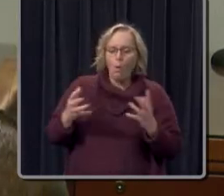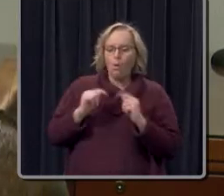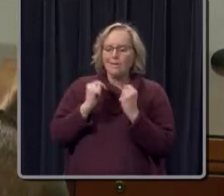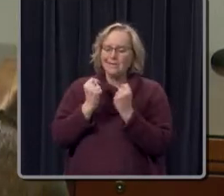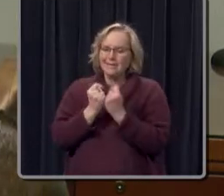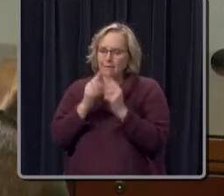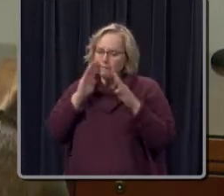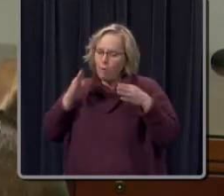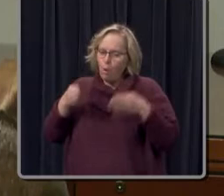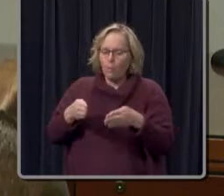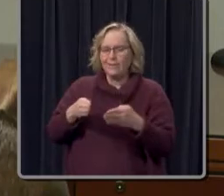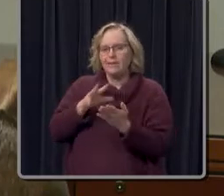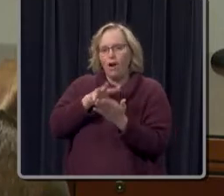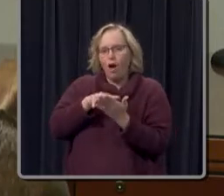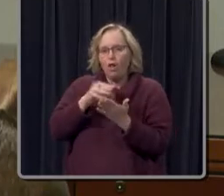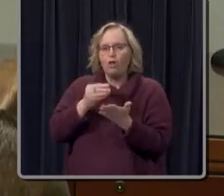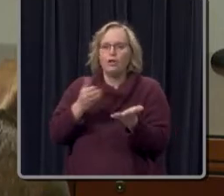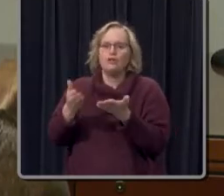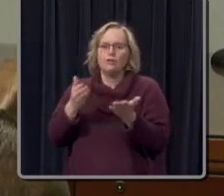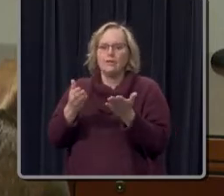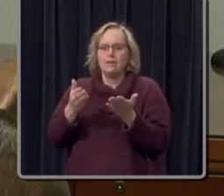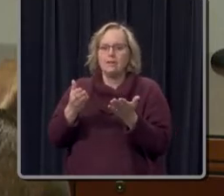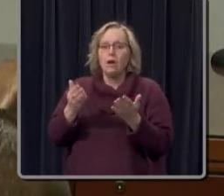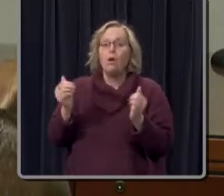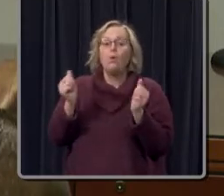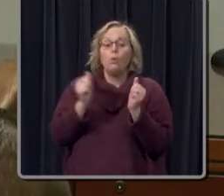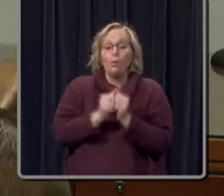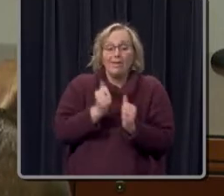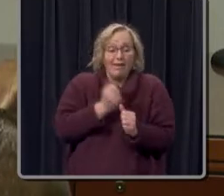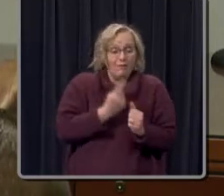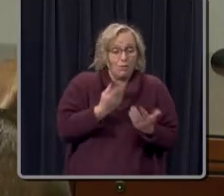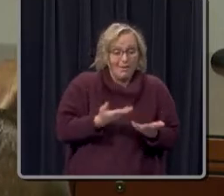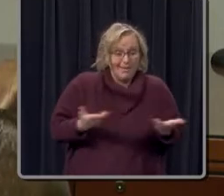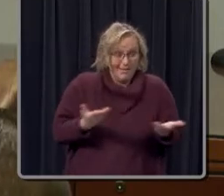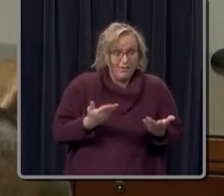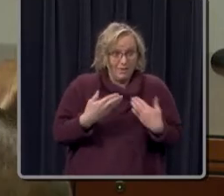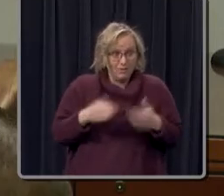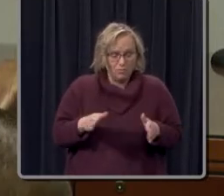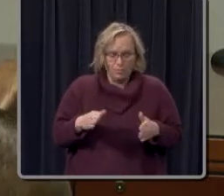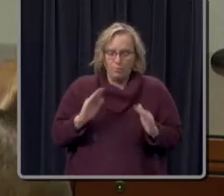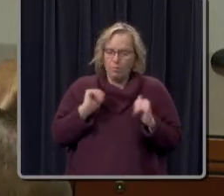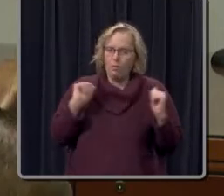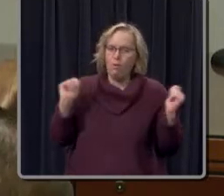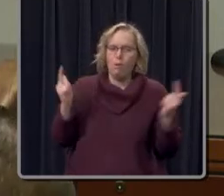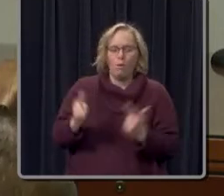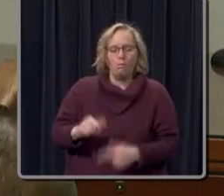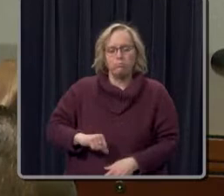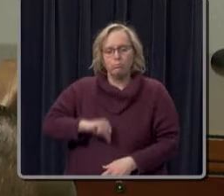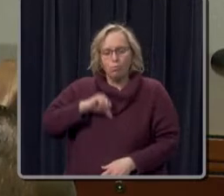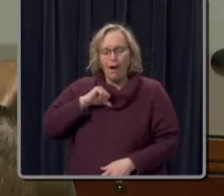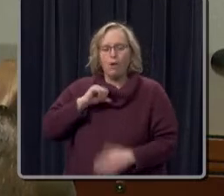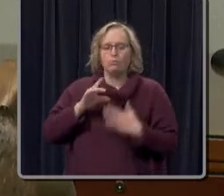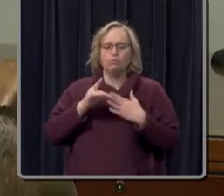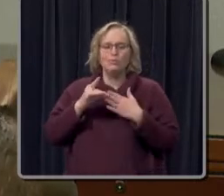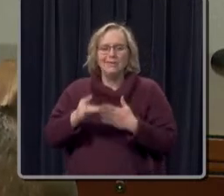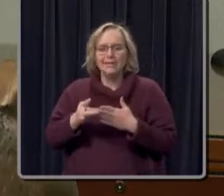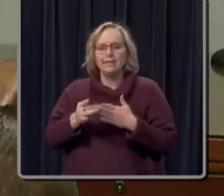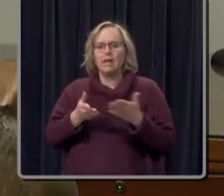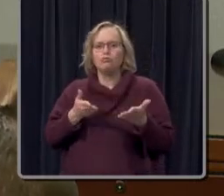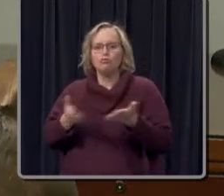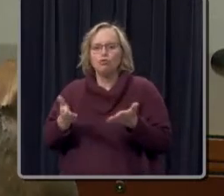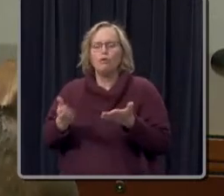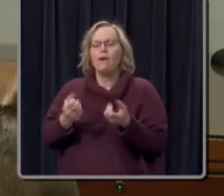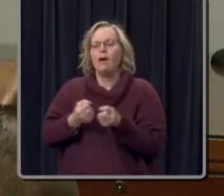with everyone represented in this room, very proud to lead and serve and support